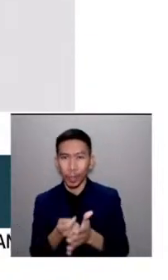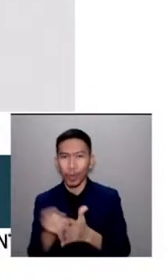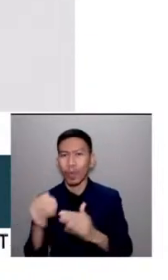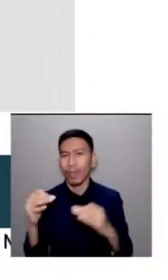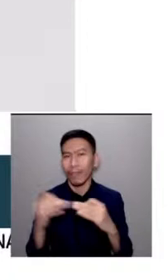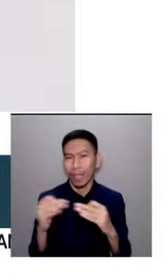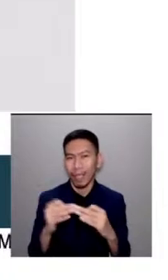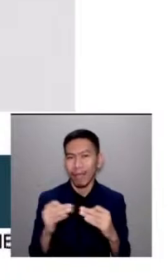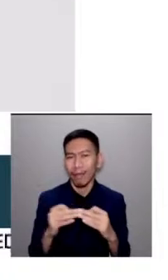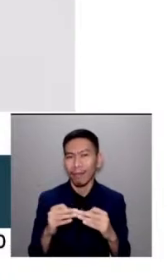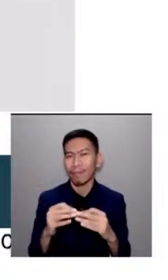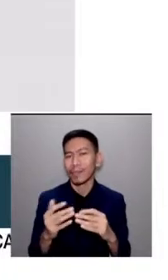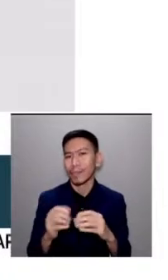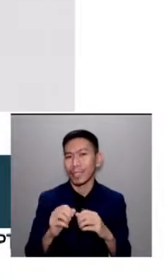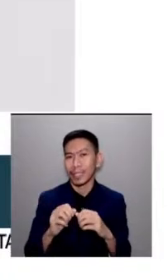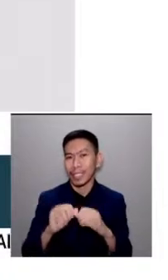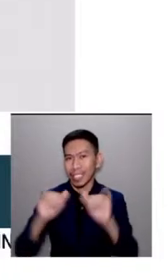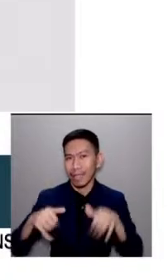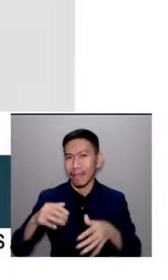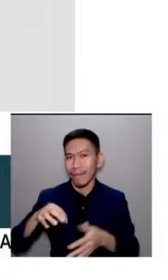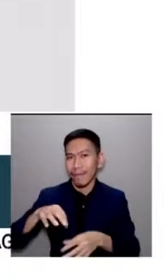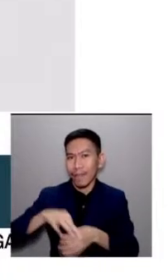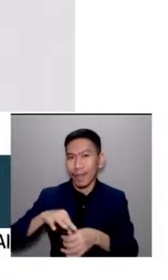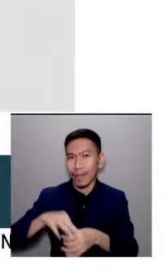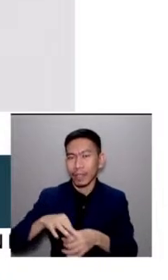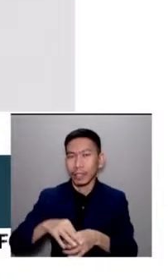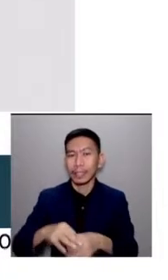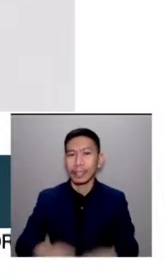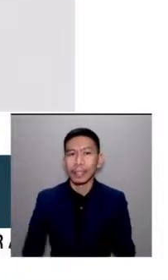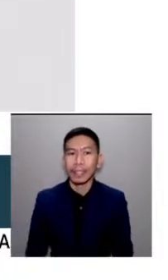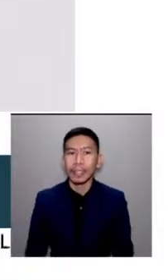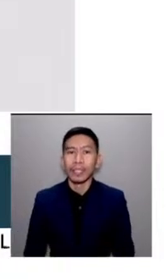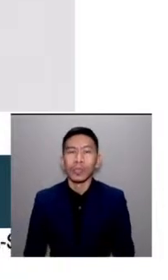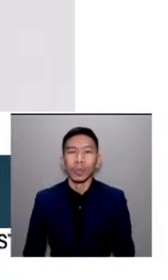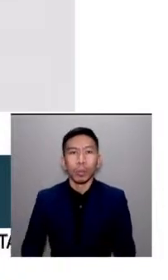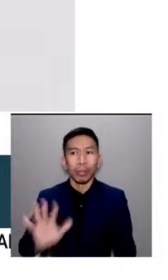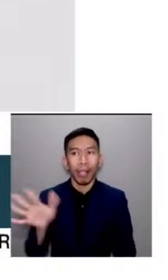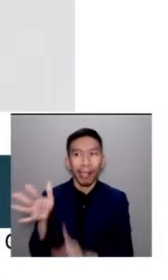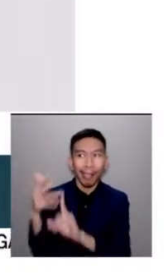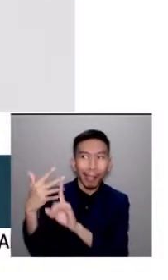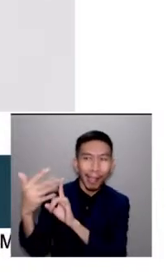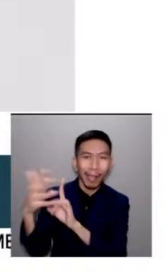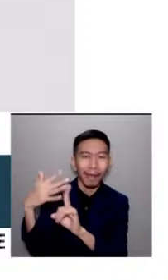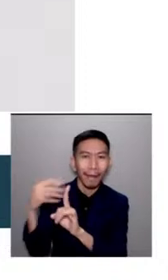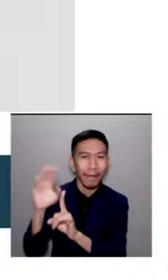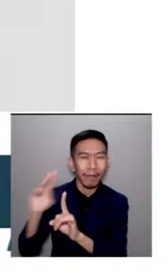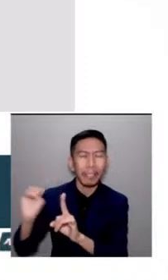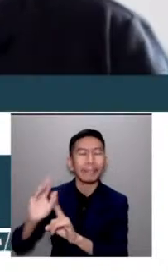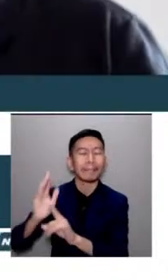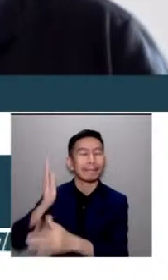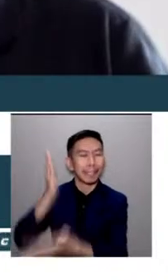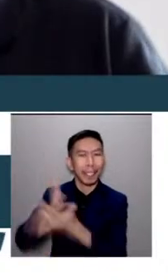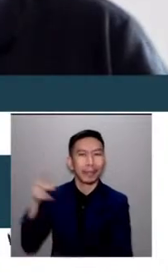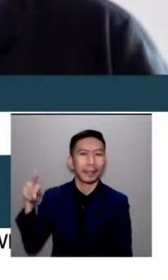lang natin sa lahat ay huwag na po tayong magpabudol kay Marcos Jr.